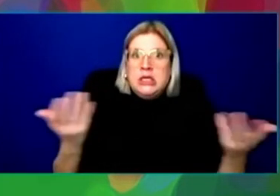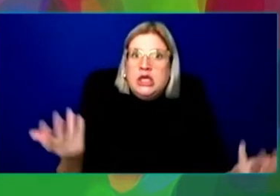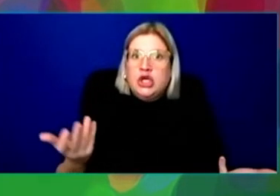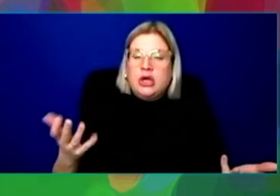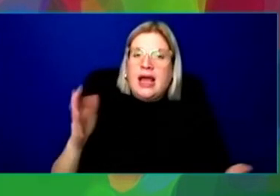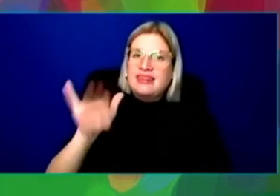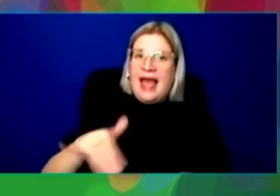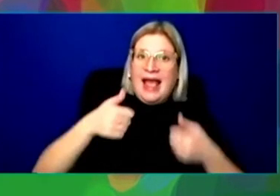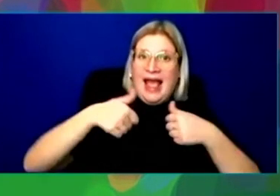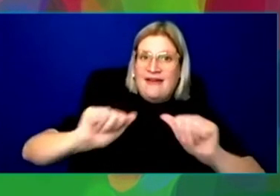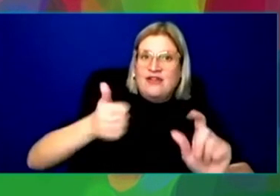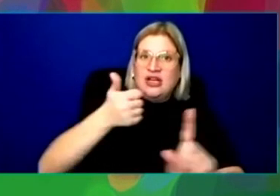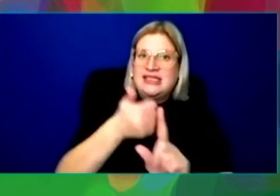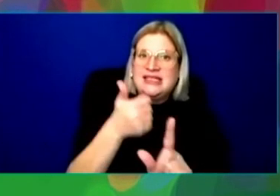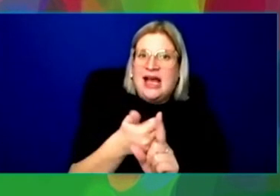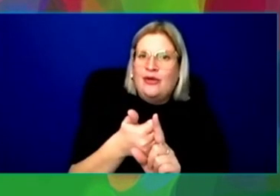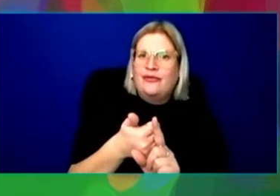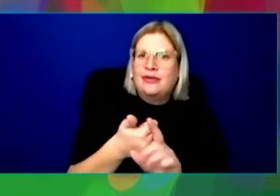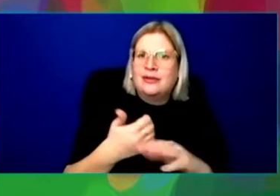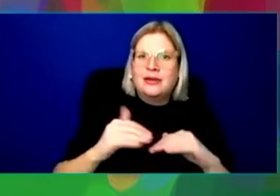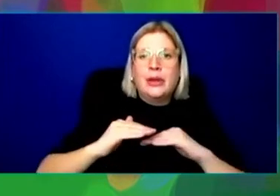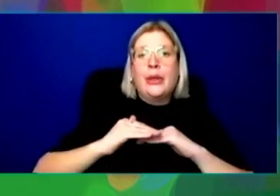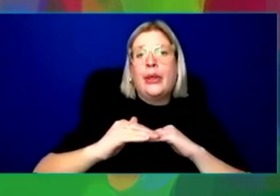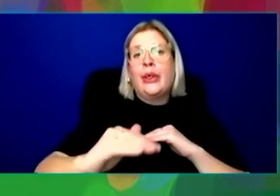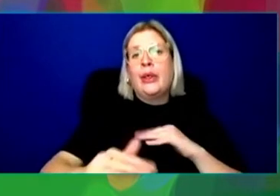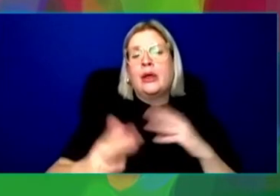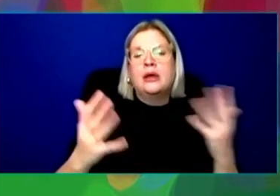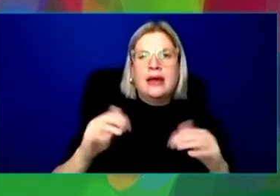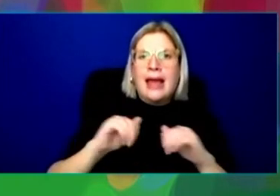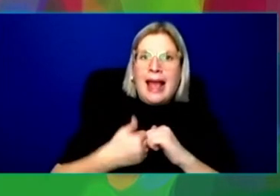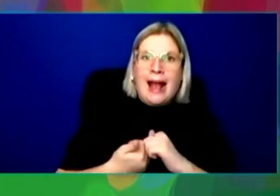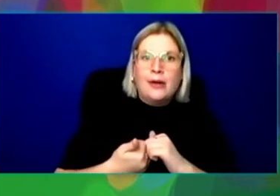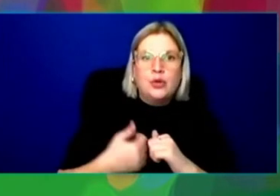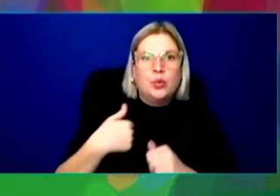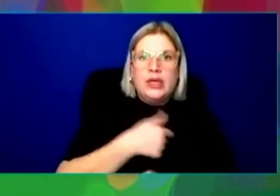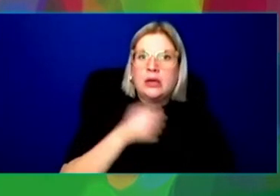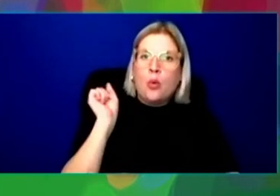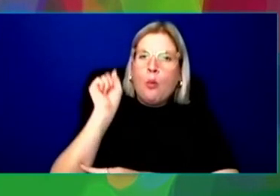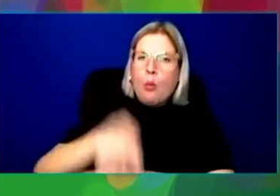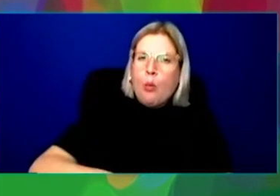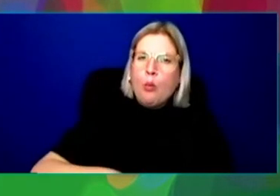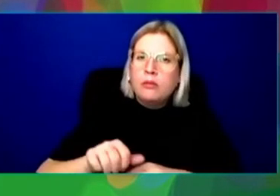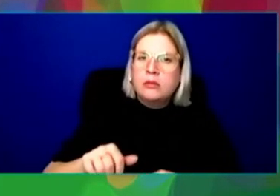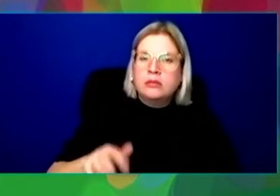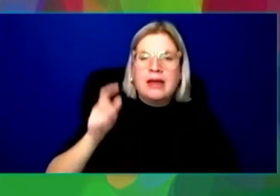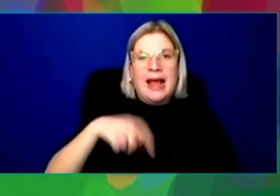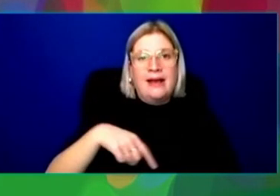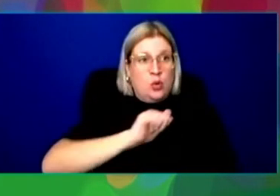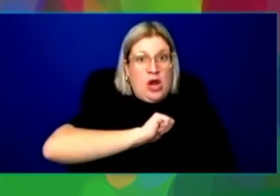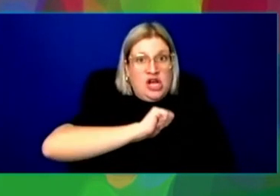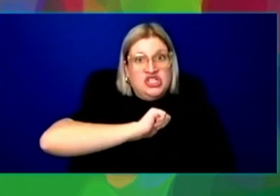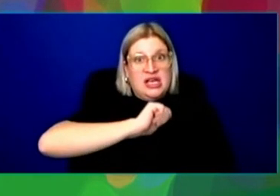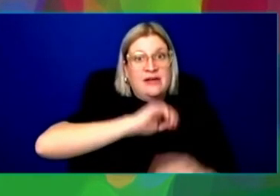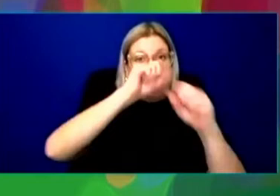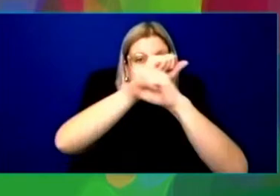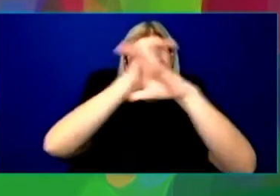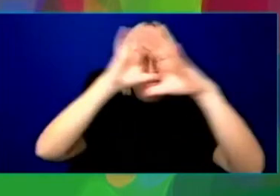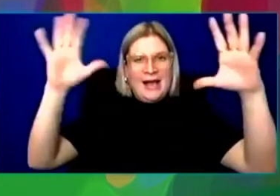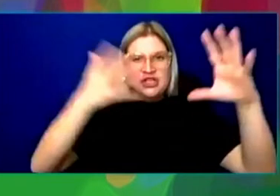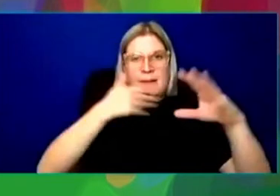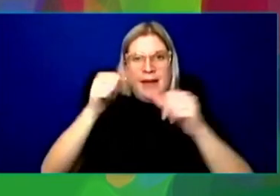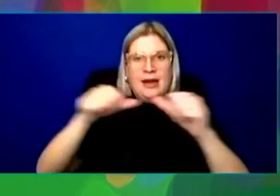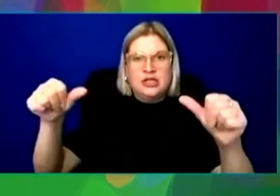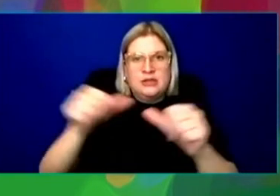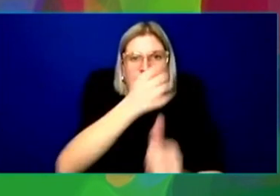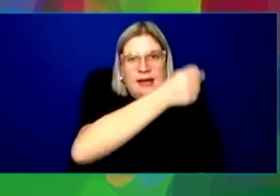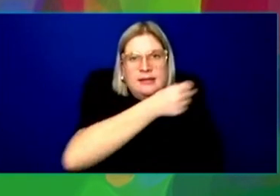Afrofuturism that we're looking at. Like, how do we get by, right? And sometimes we have to imagine ourselves in a better space to get there, right? Dr. King